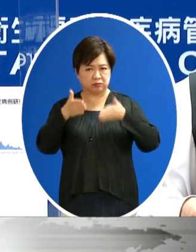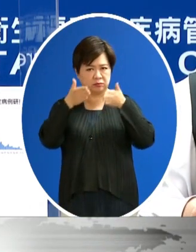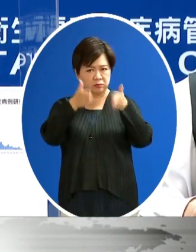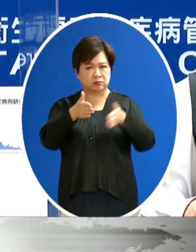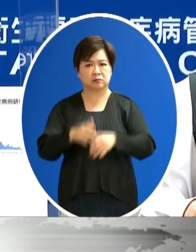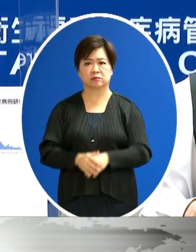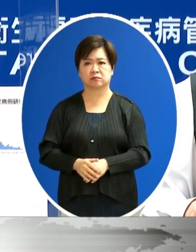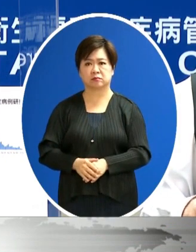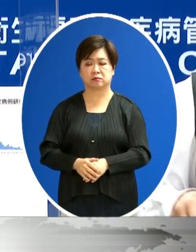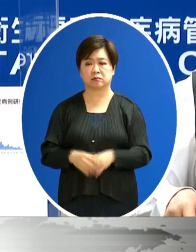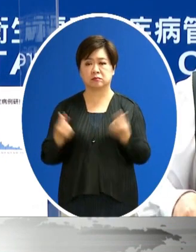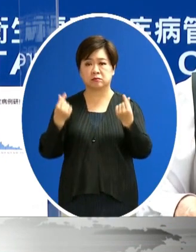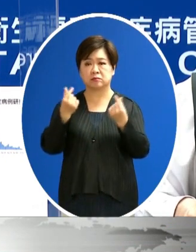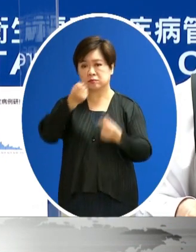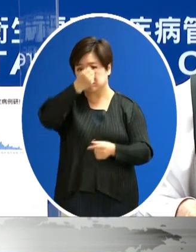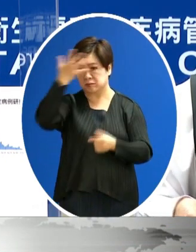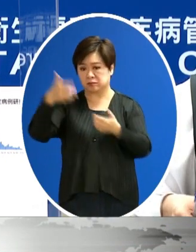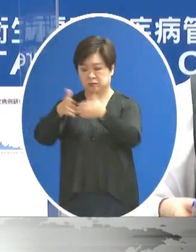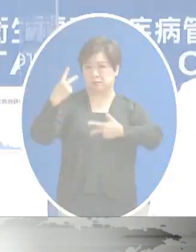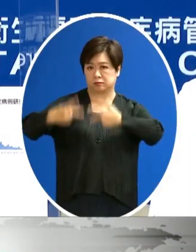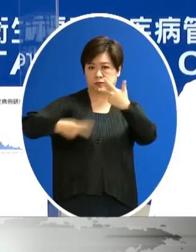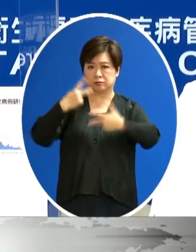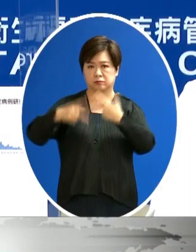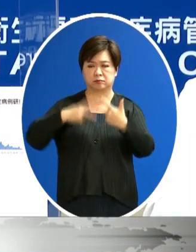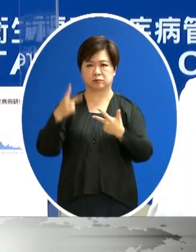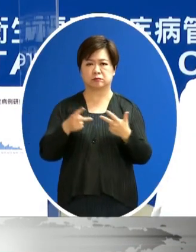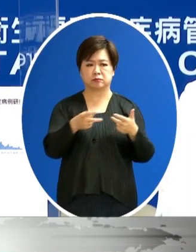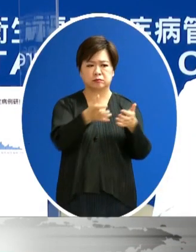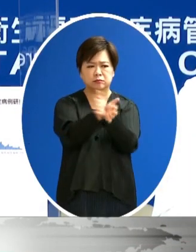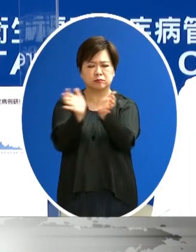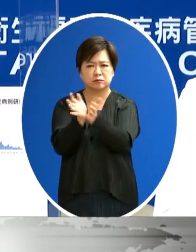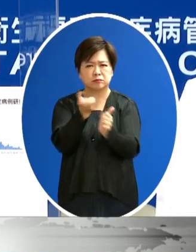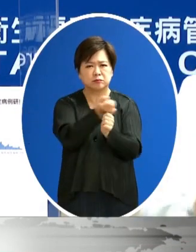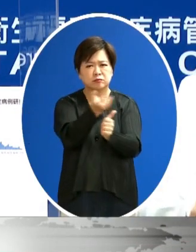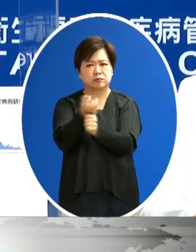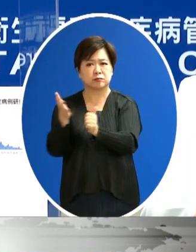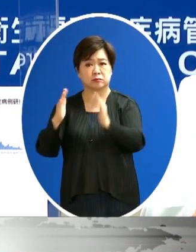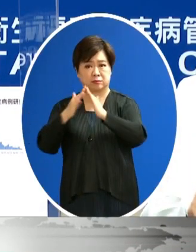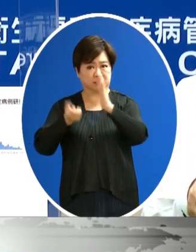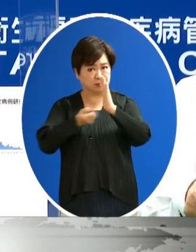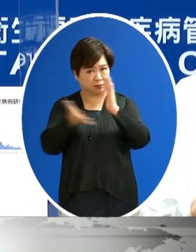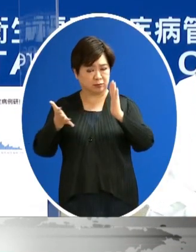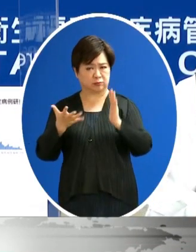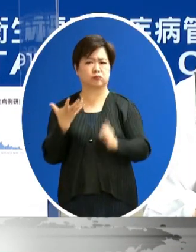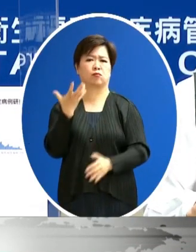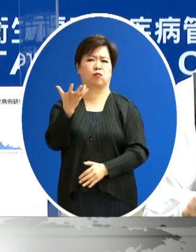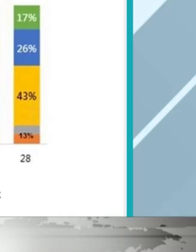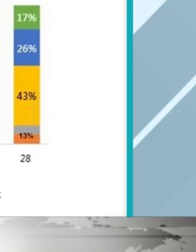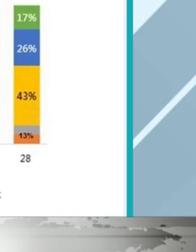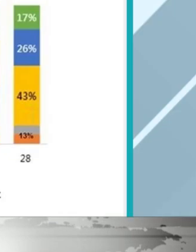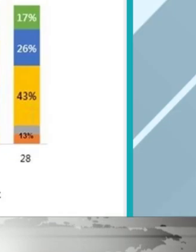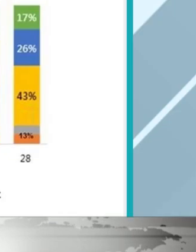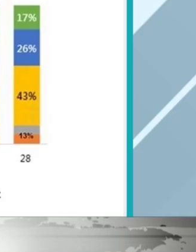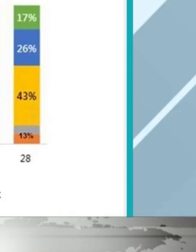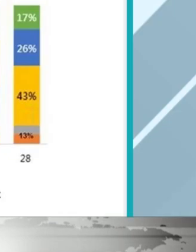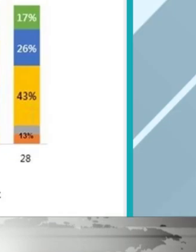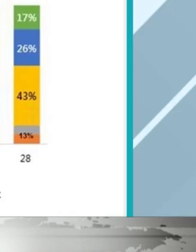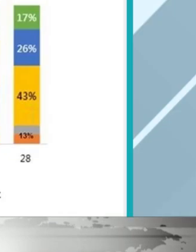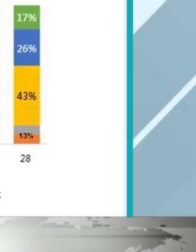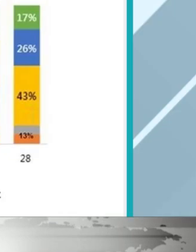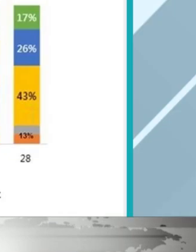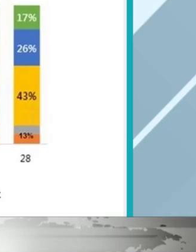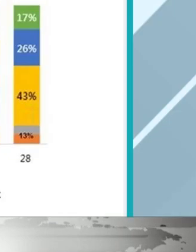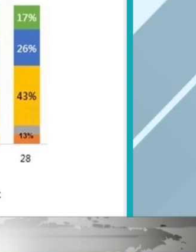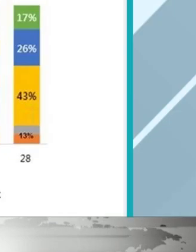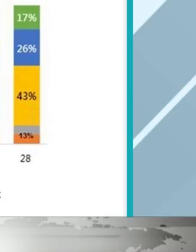key COVID guidelines among younger people and to strengthen safeguards against community transmission. The health minister said